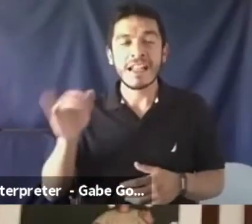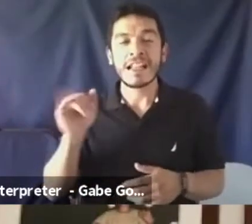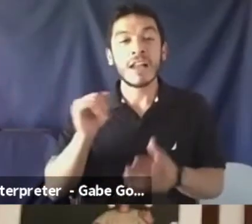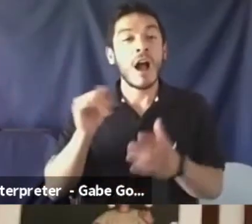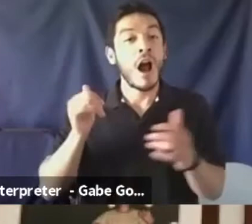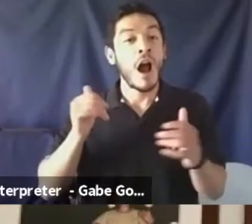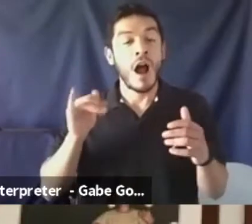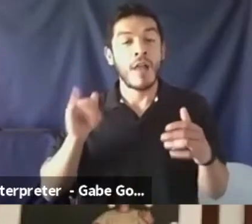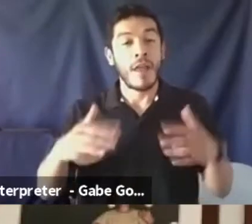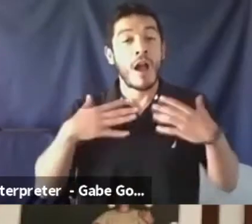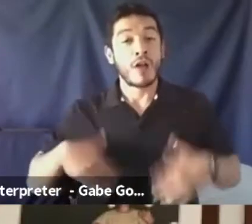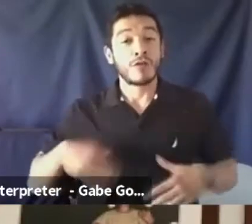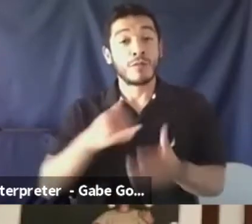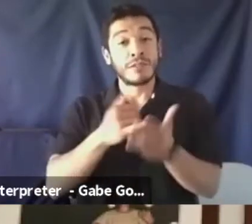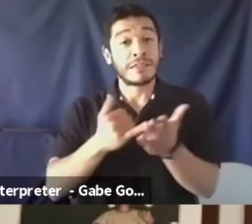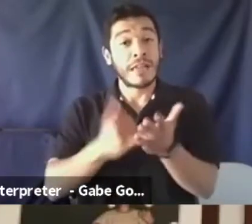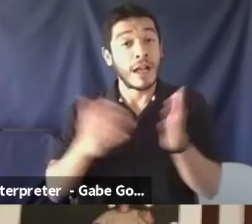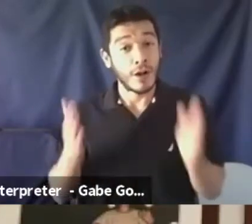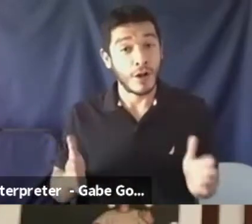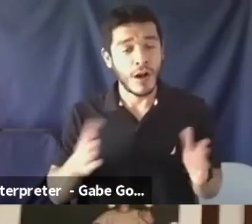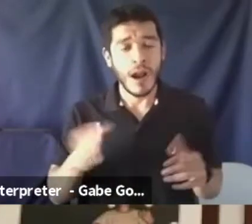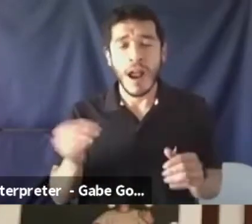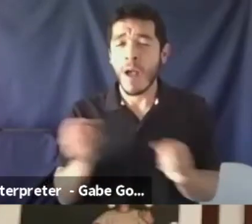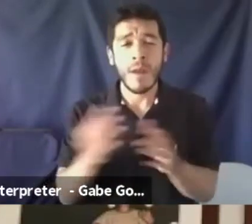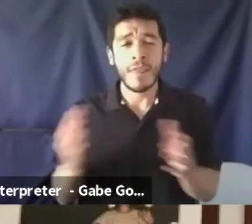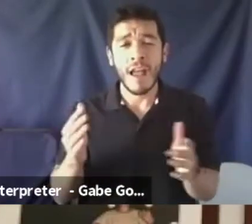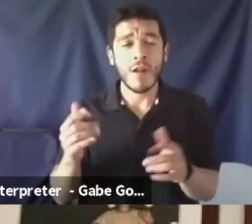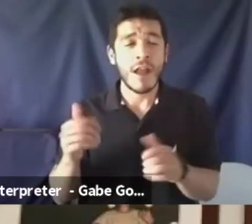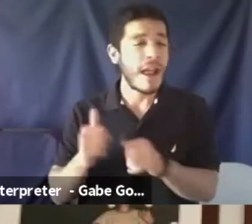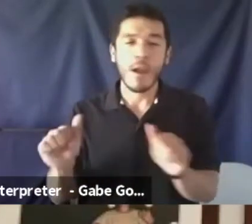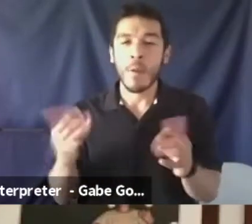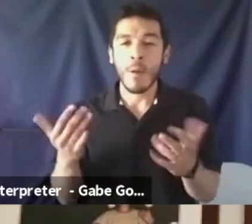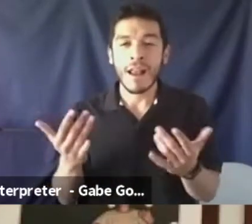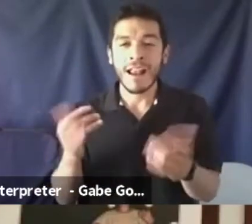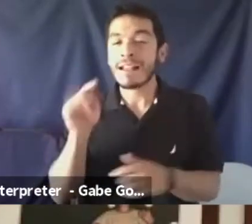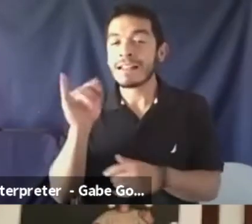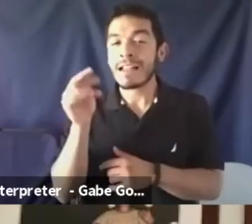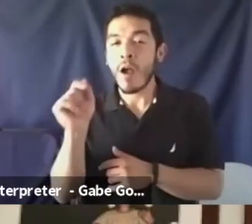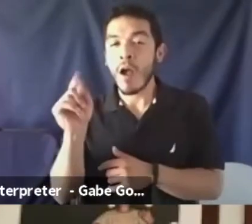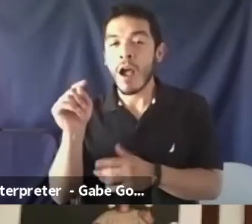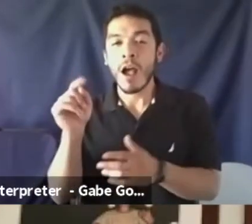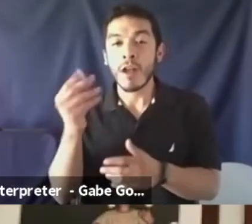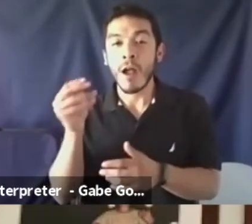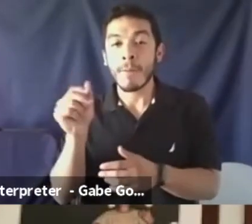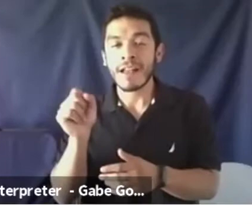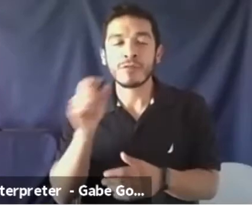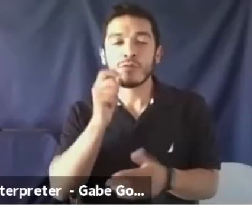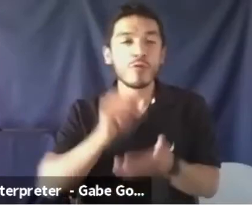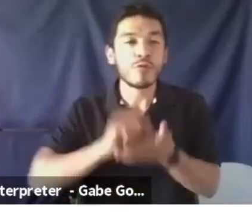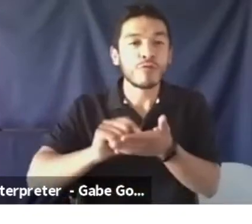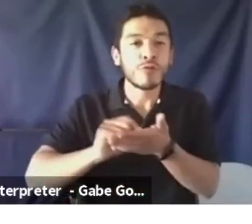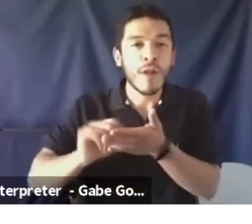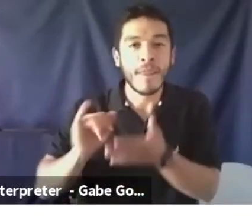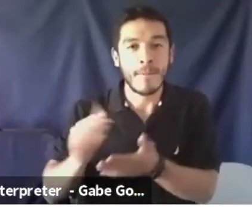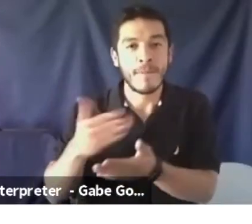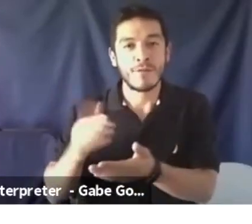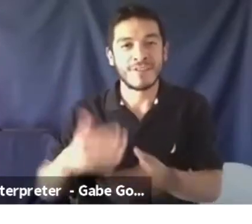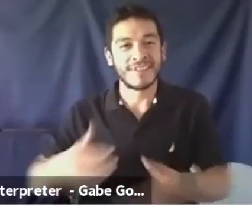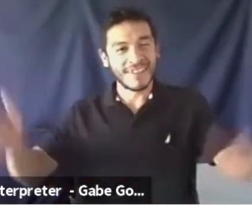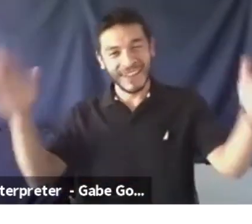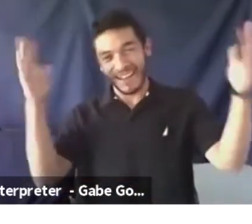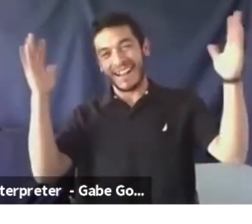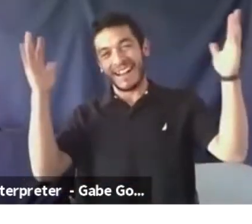designer. And without further ado, Tiara Thomas, singer-songwriter. Yeah.